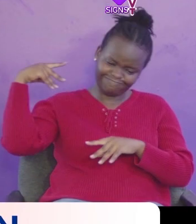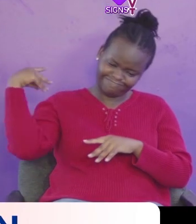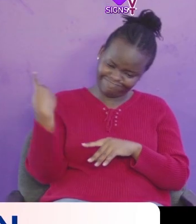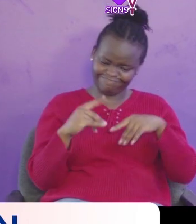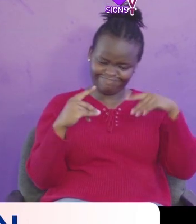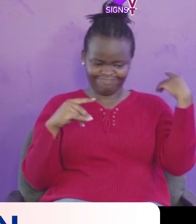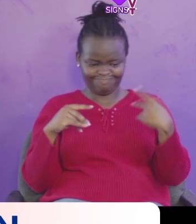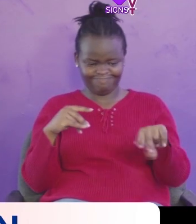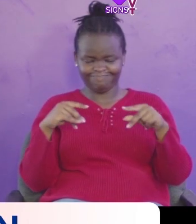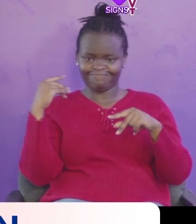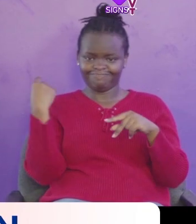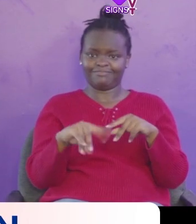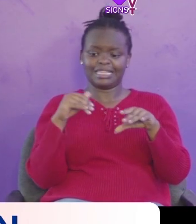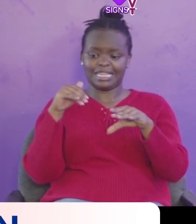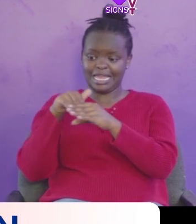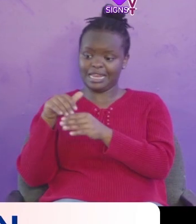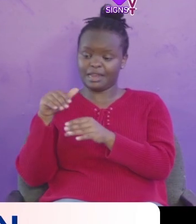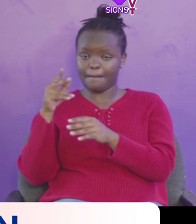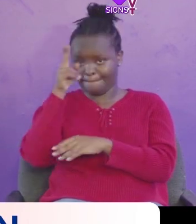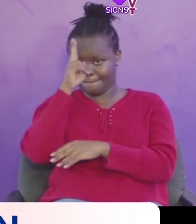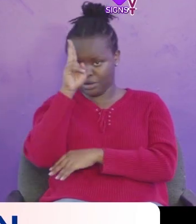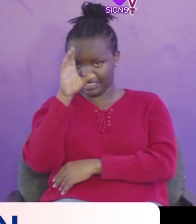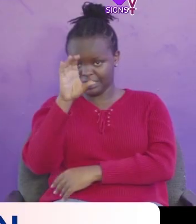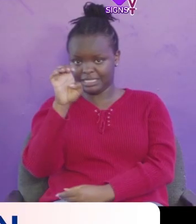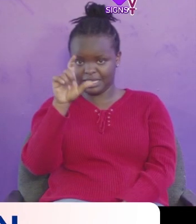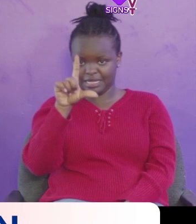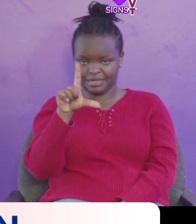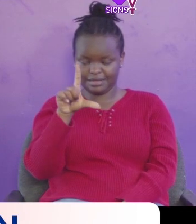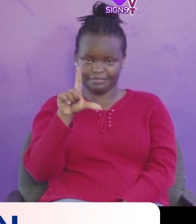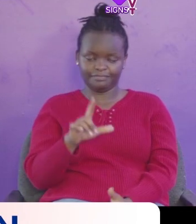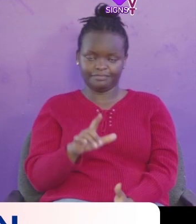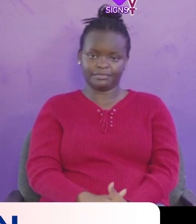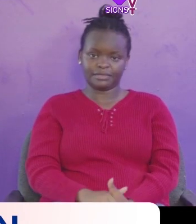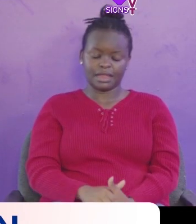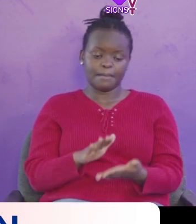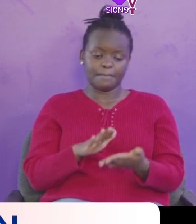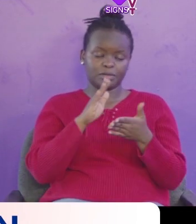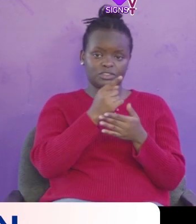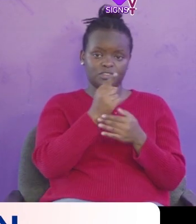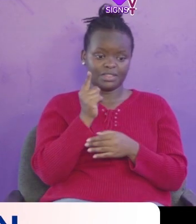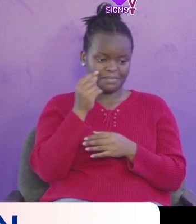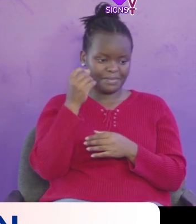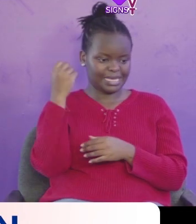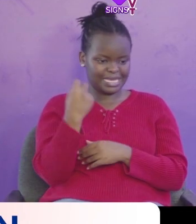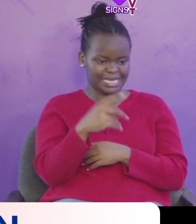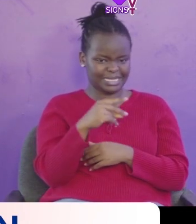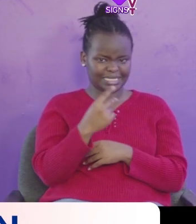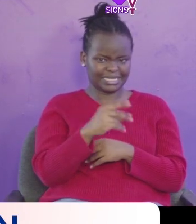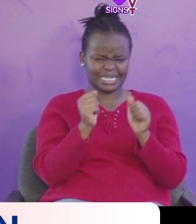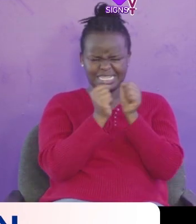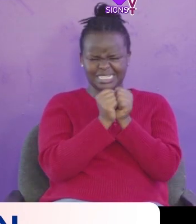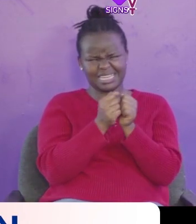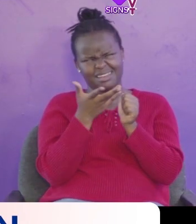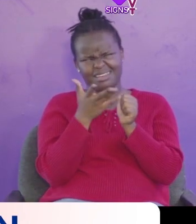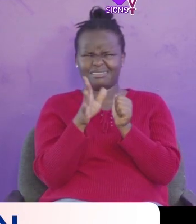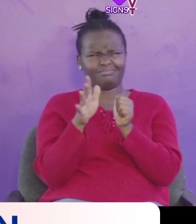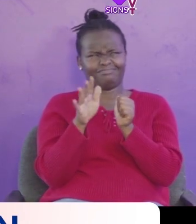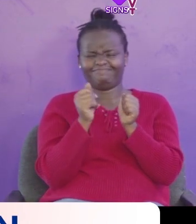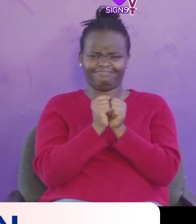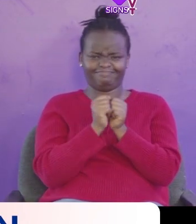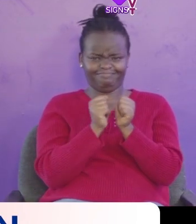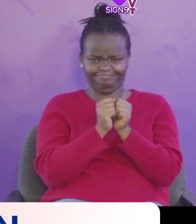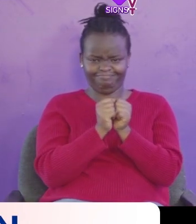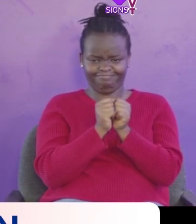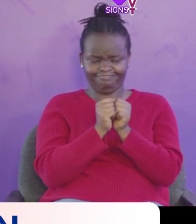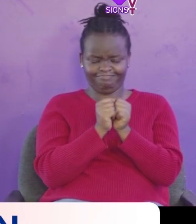cell. And some of them were even hit by tear gas canister, like 10 okay. were hit. And we